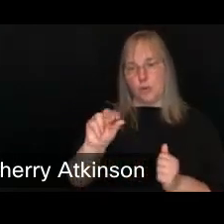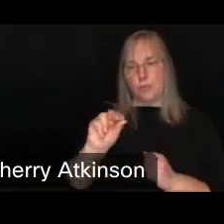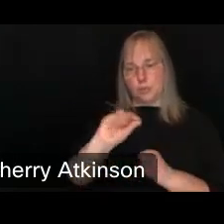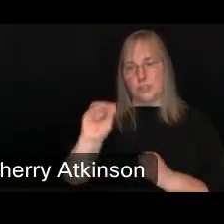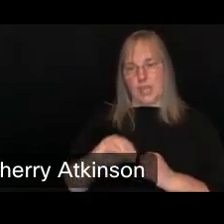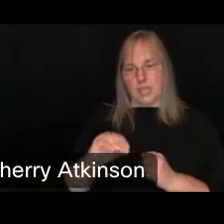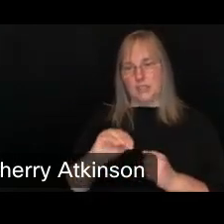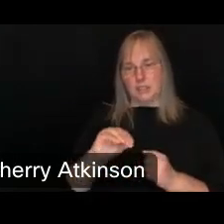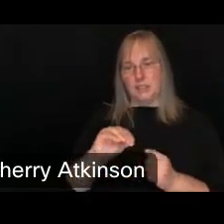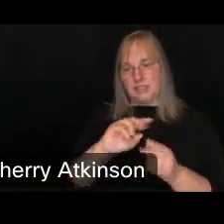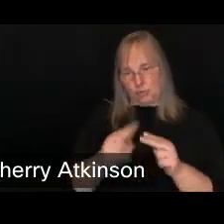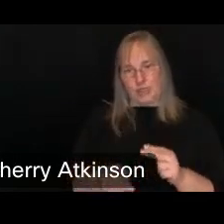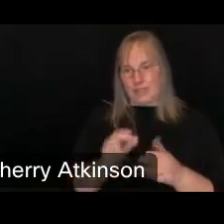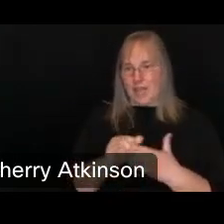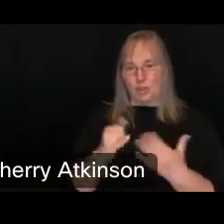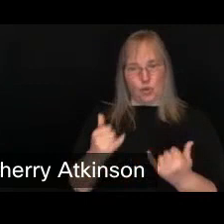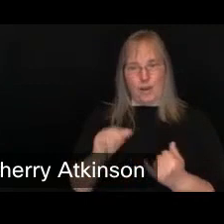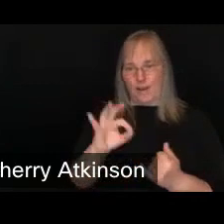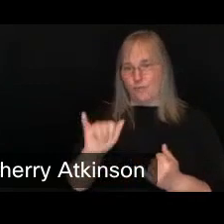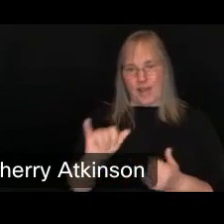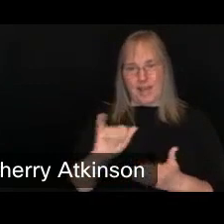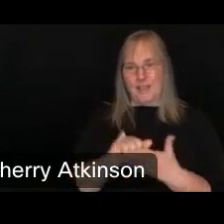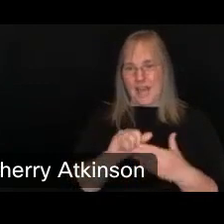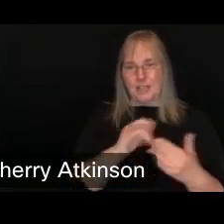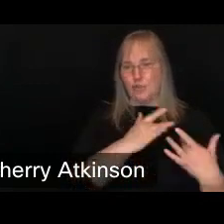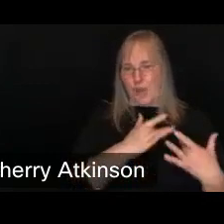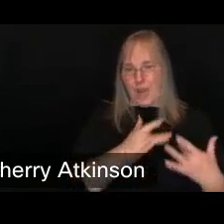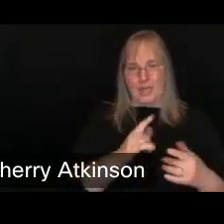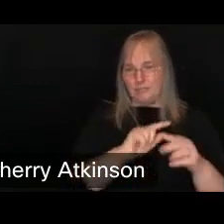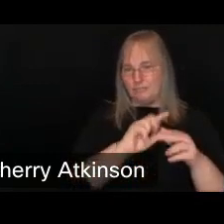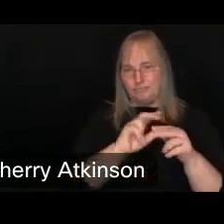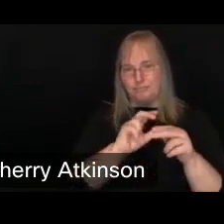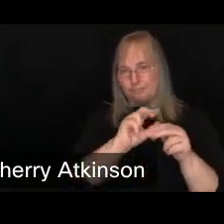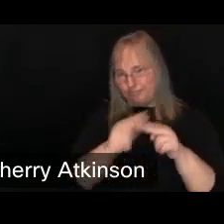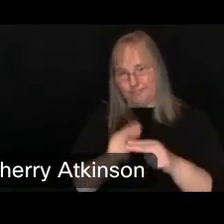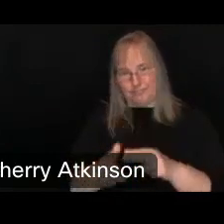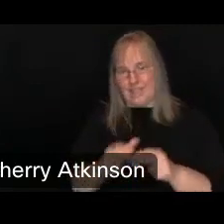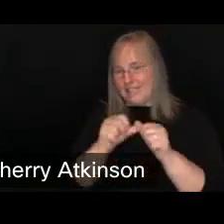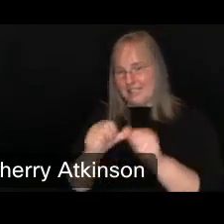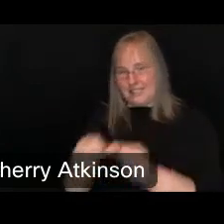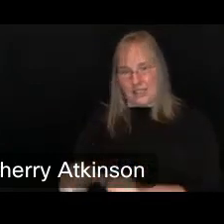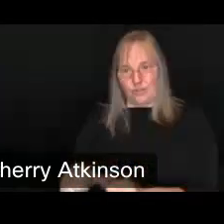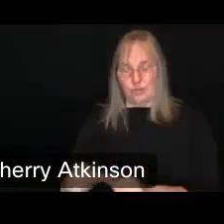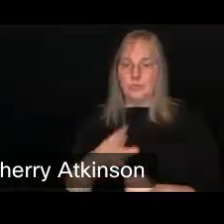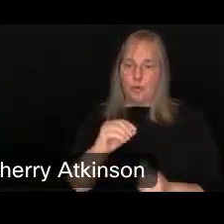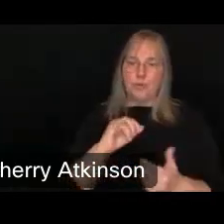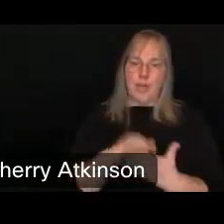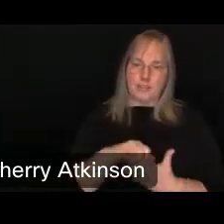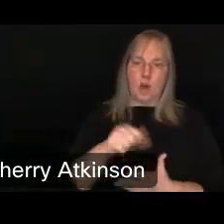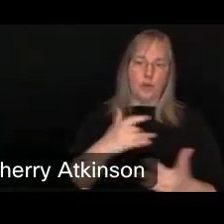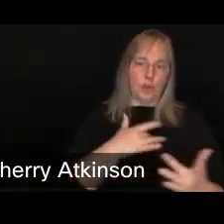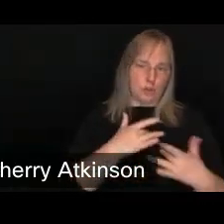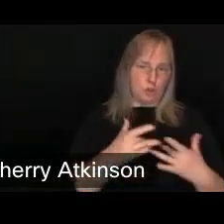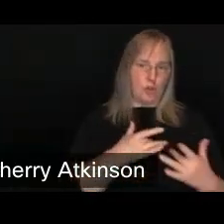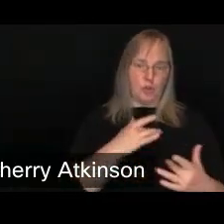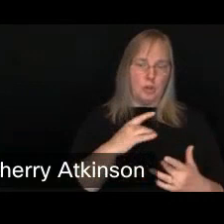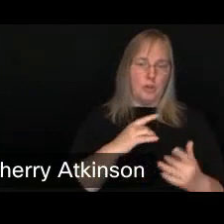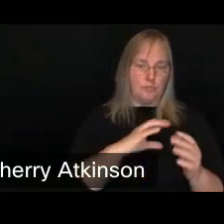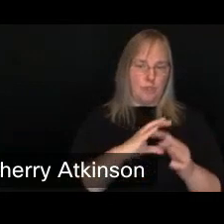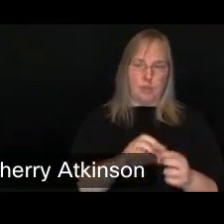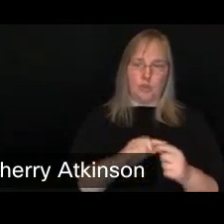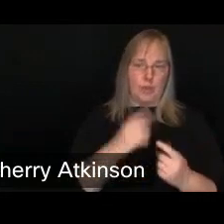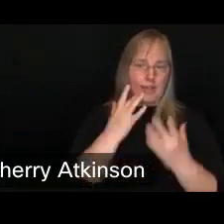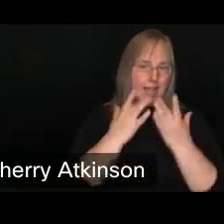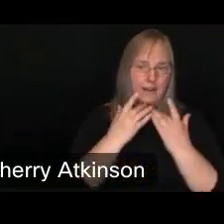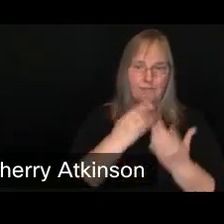has continued. So that's another concern regarding the lack of funding to take care of everything that